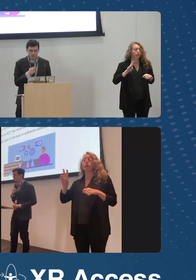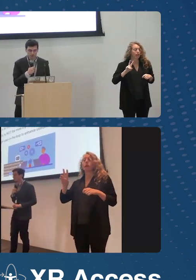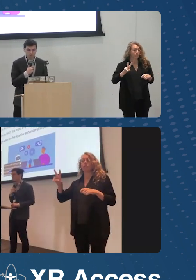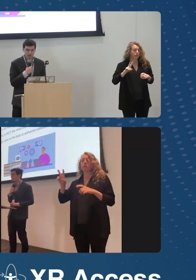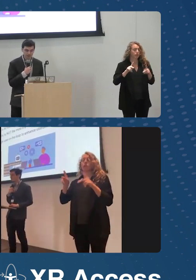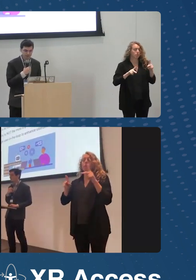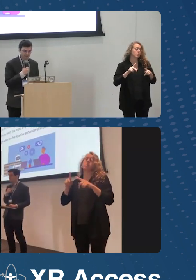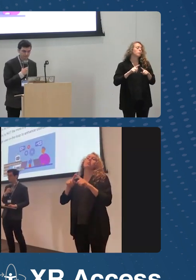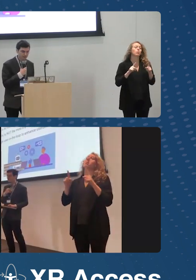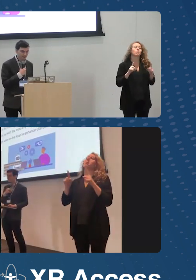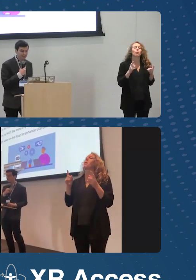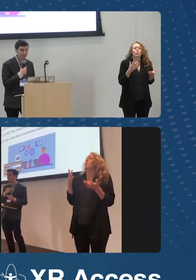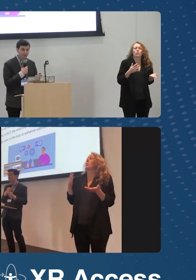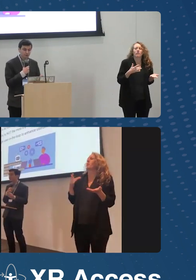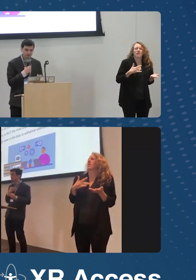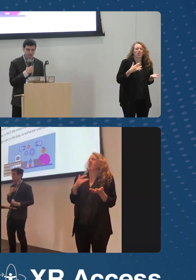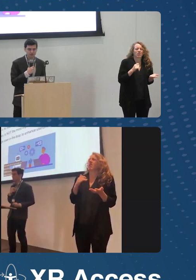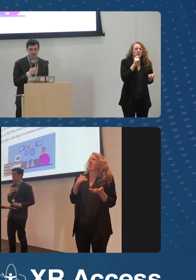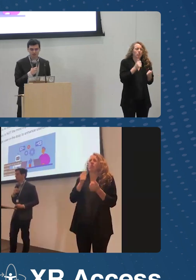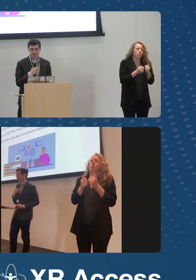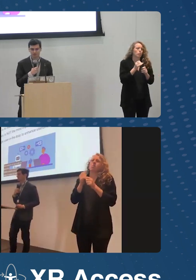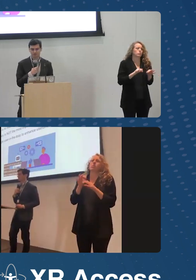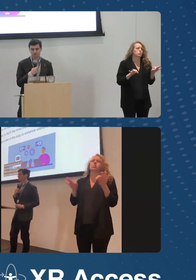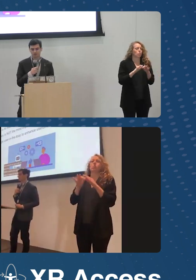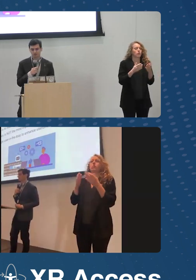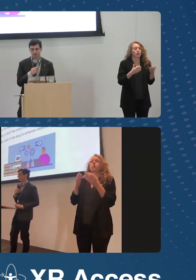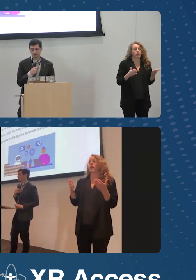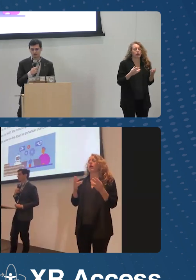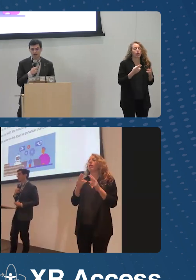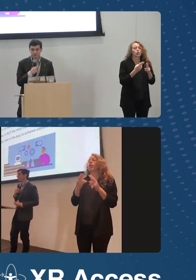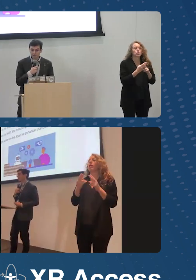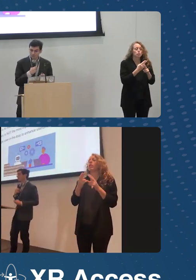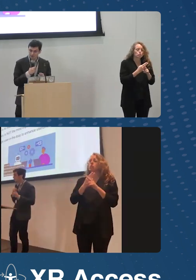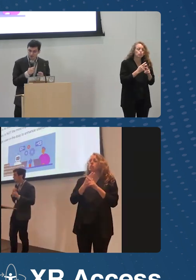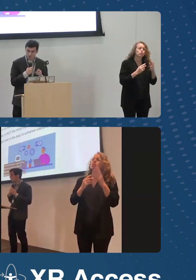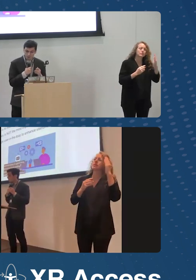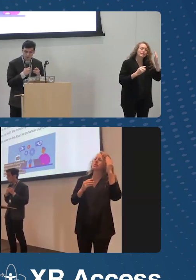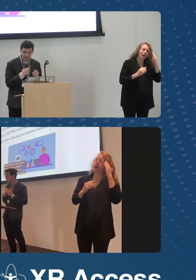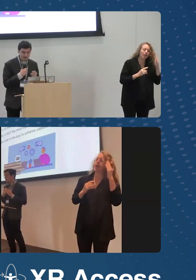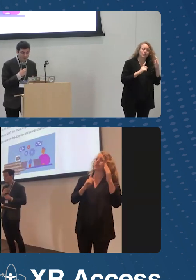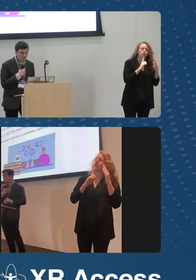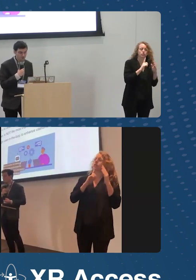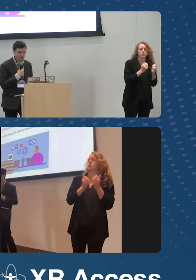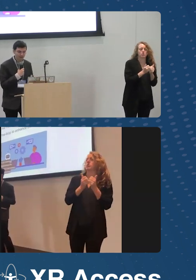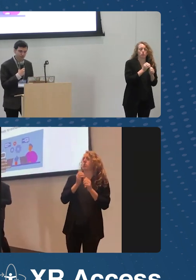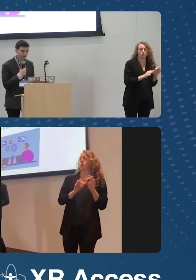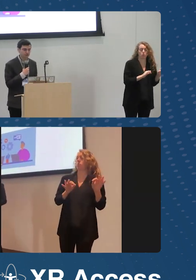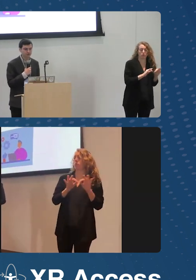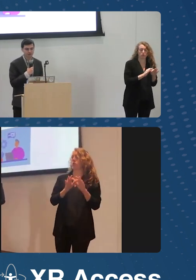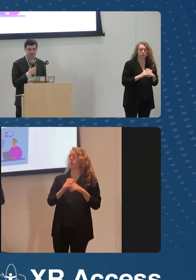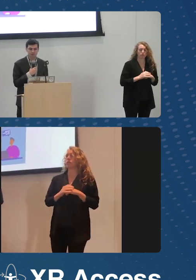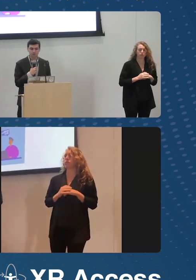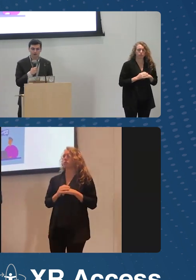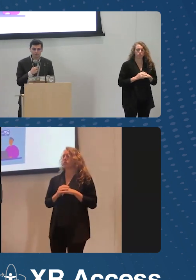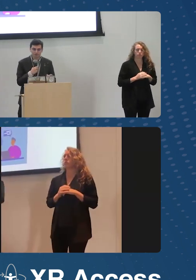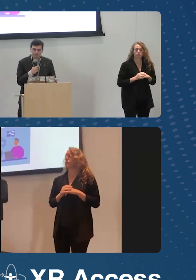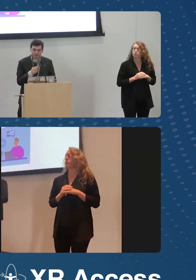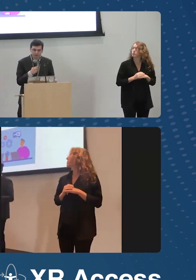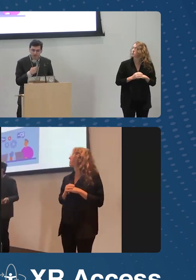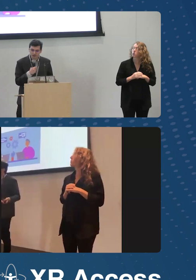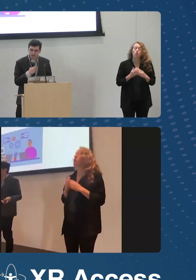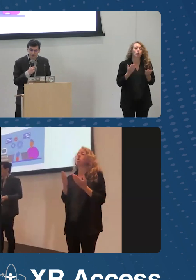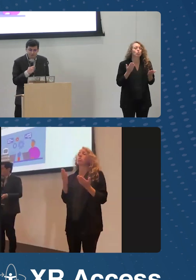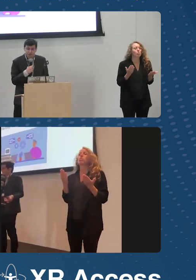always the most important thing. The user's knowledge is. A user may already know they are in a church, for example, and